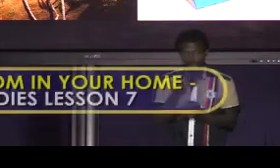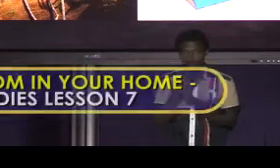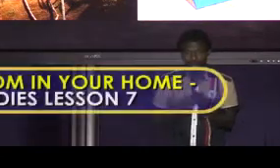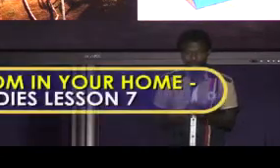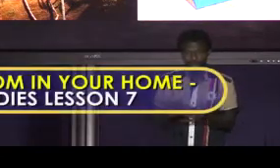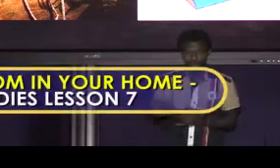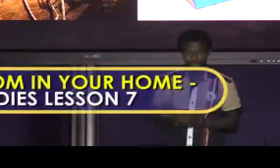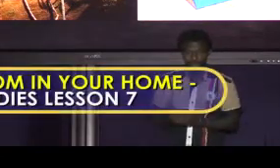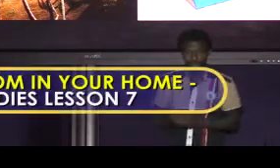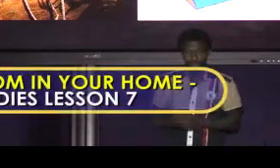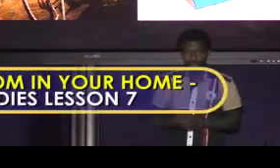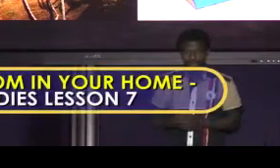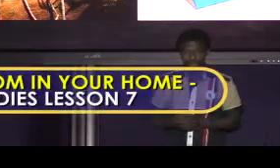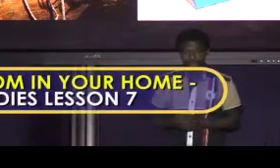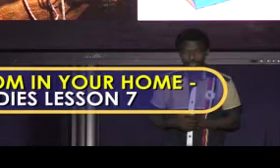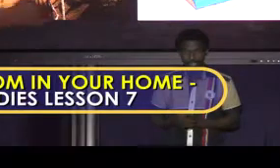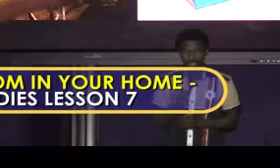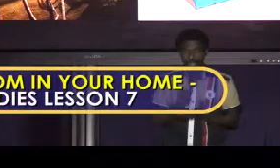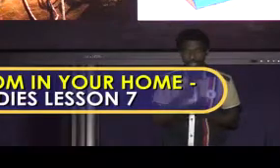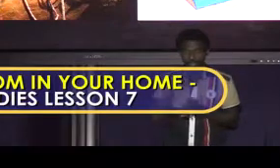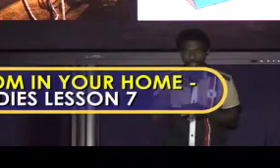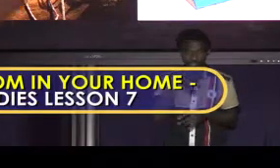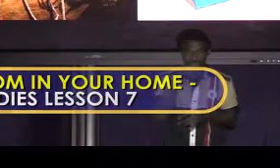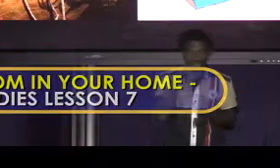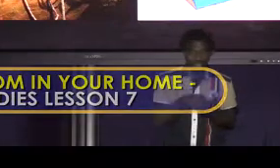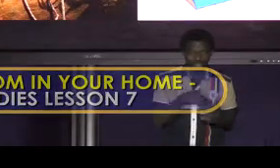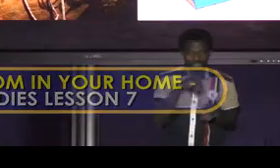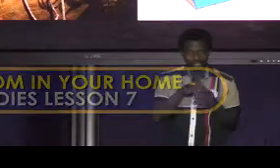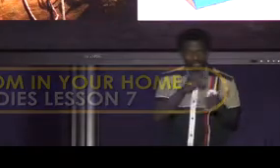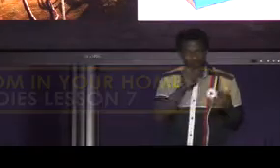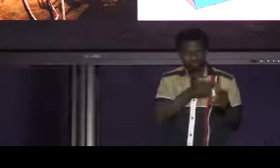waiting. That can find it here. You can also